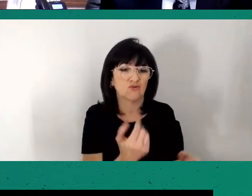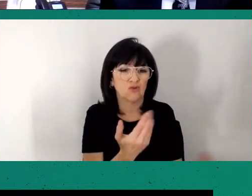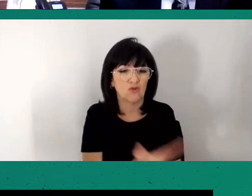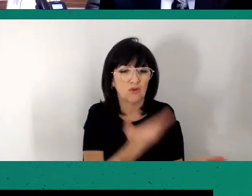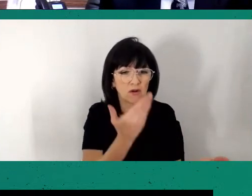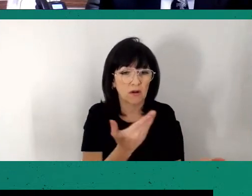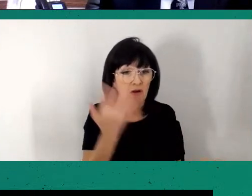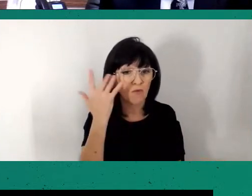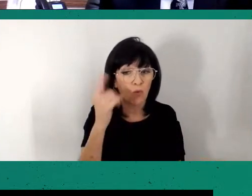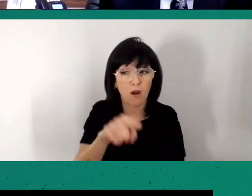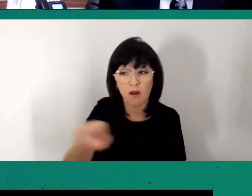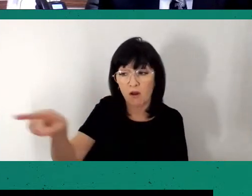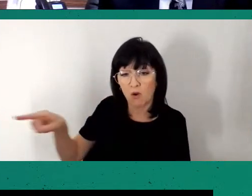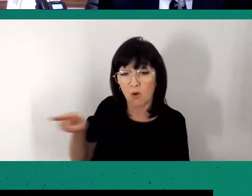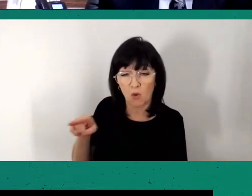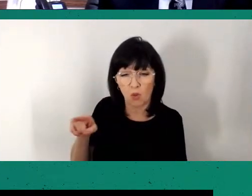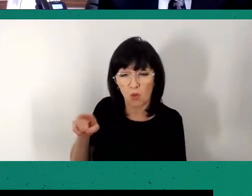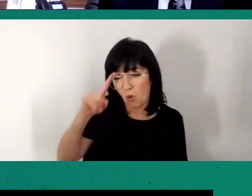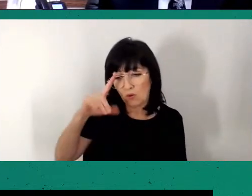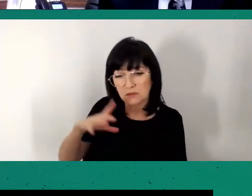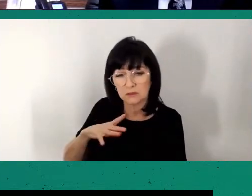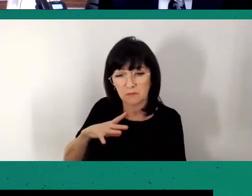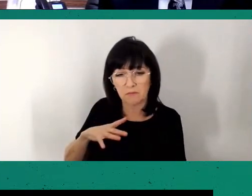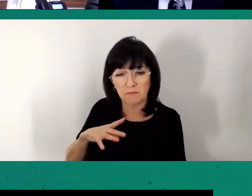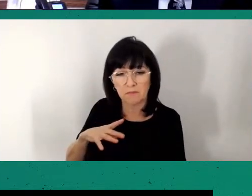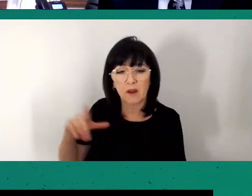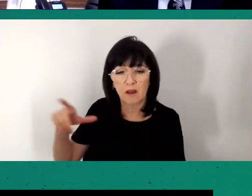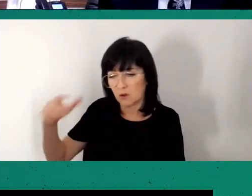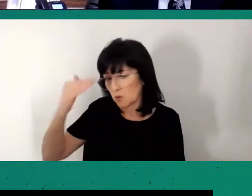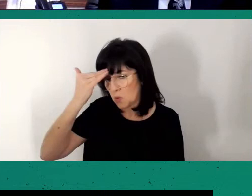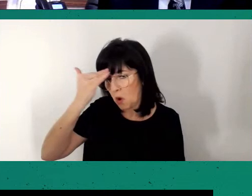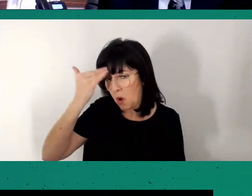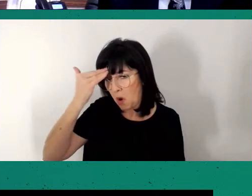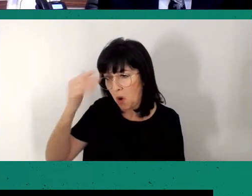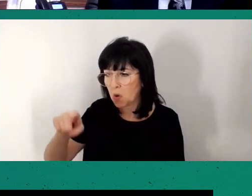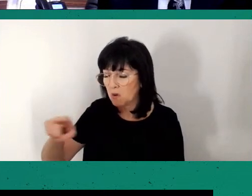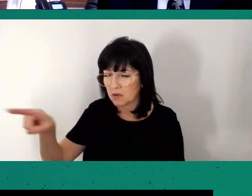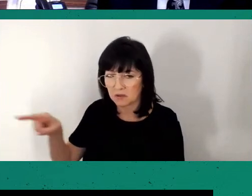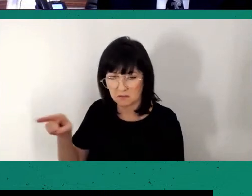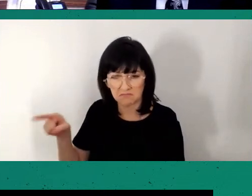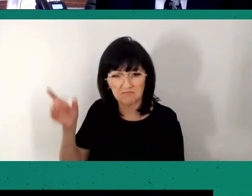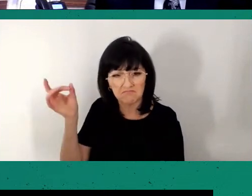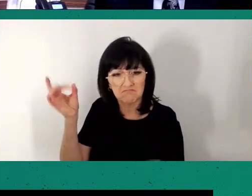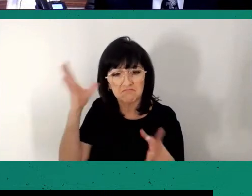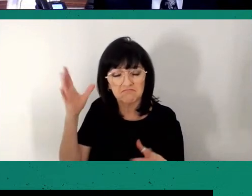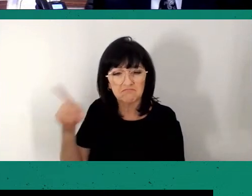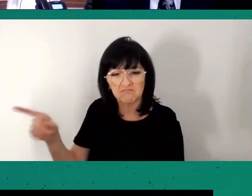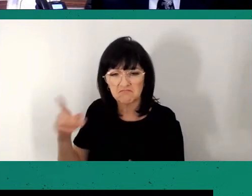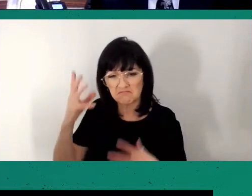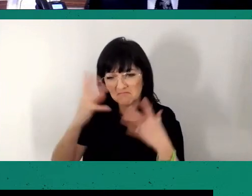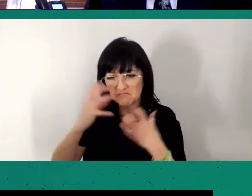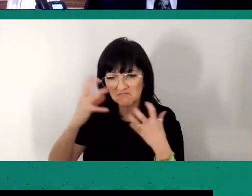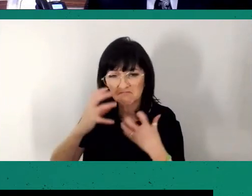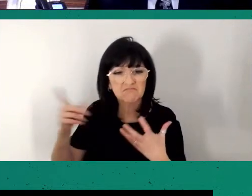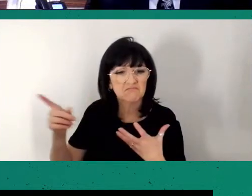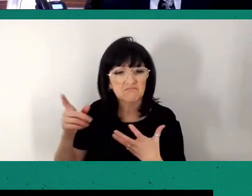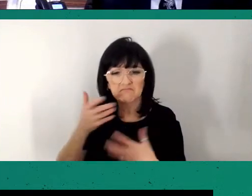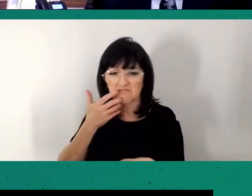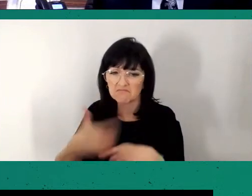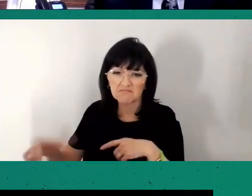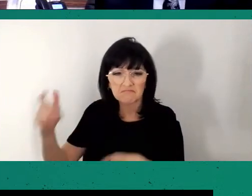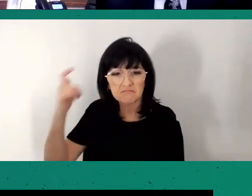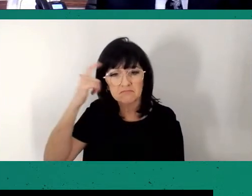who were at a store that night and who were known to be hostile, some of whose professed ladies have